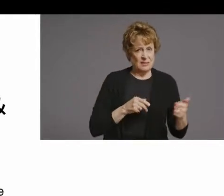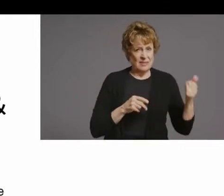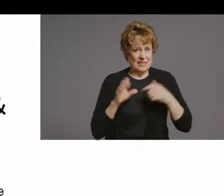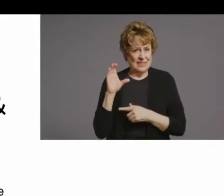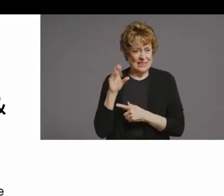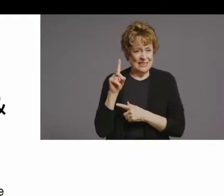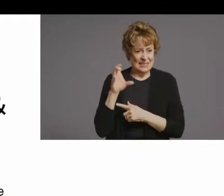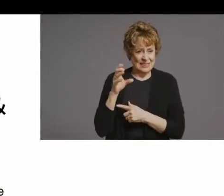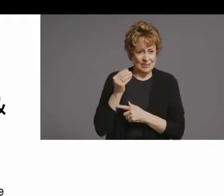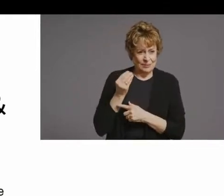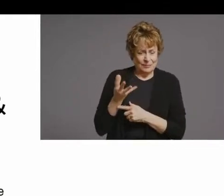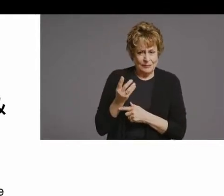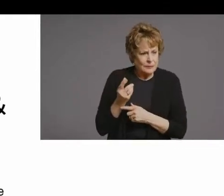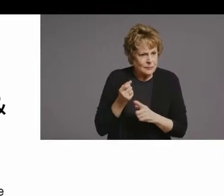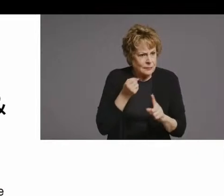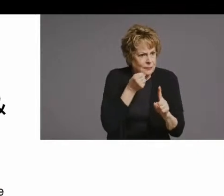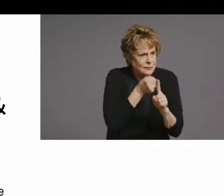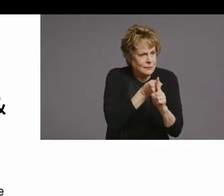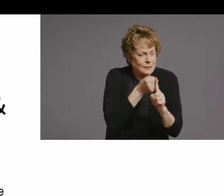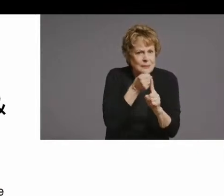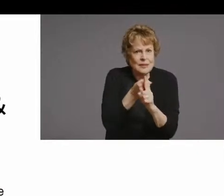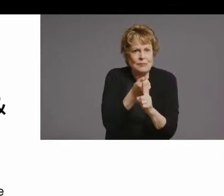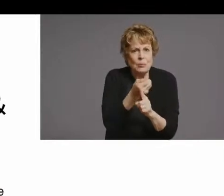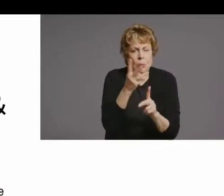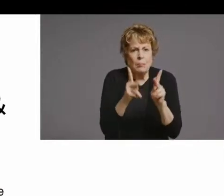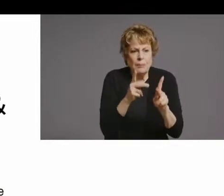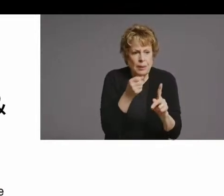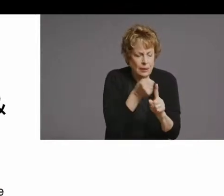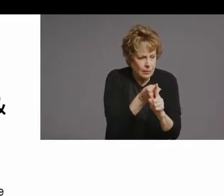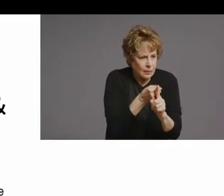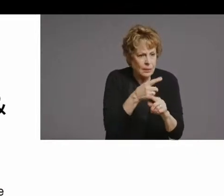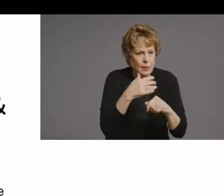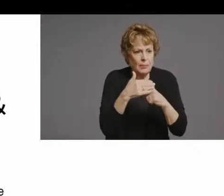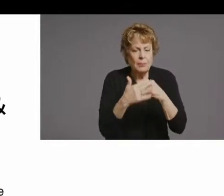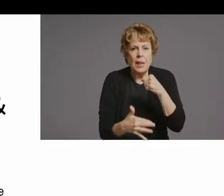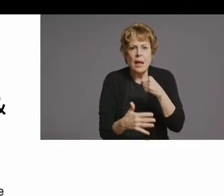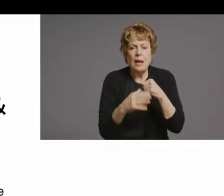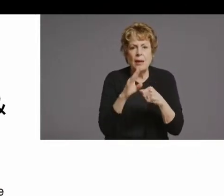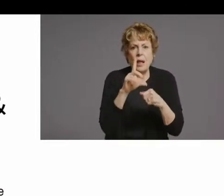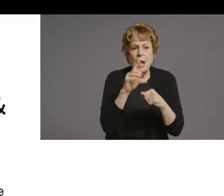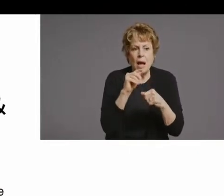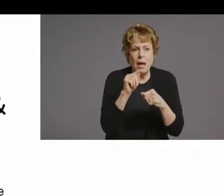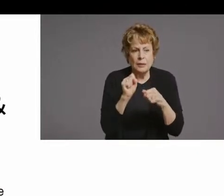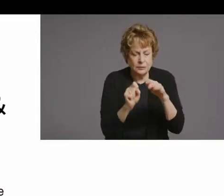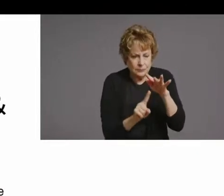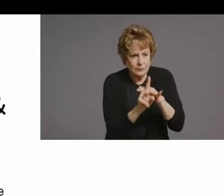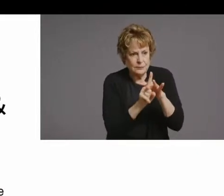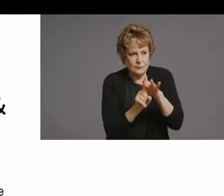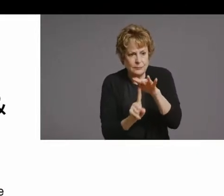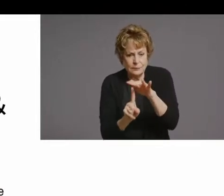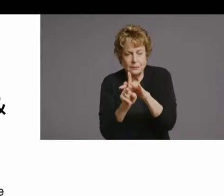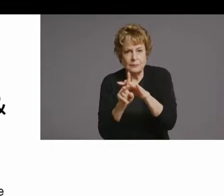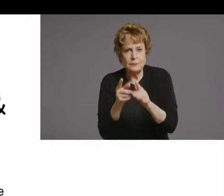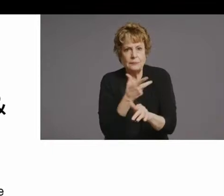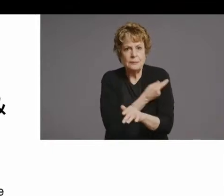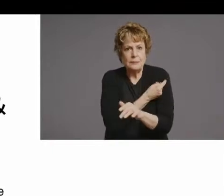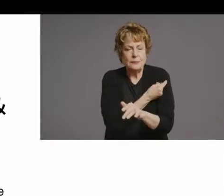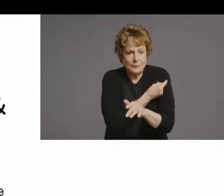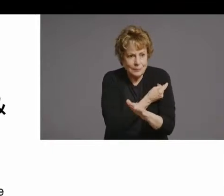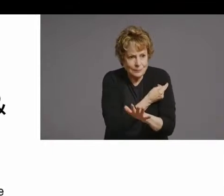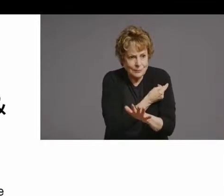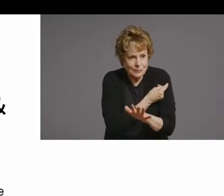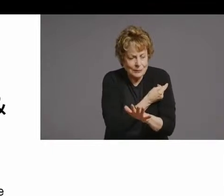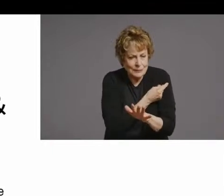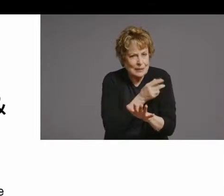individuals experienced a specific adverse event after the vaccination. These appear to be very, very rare. It's